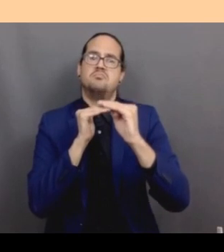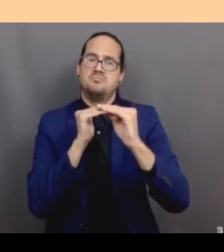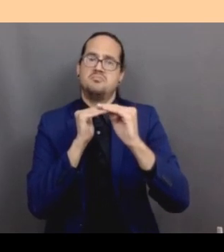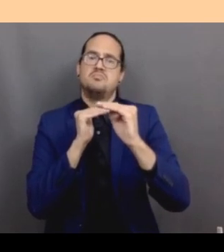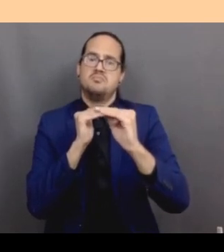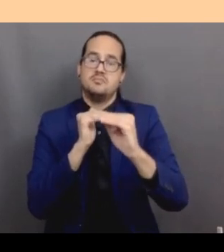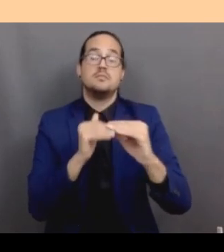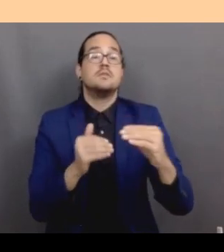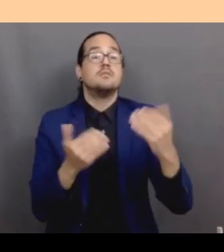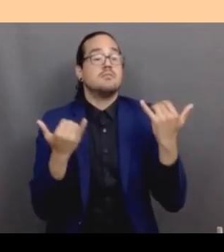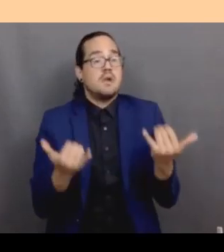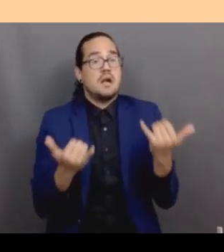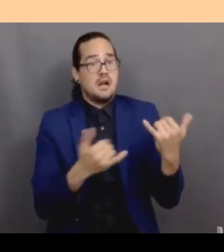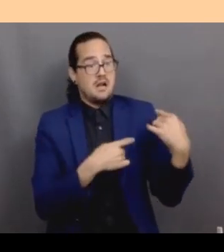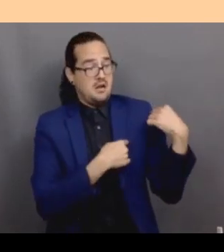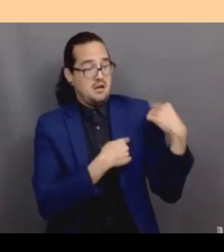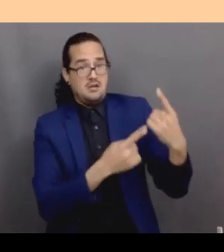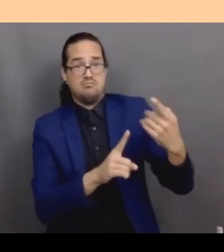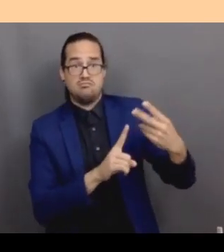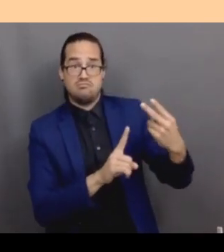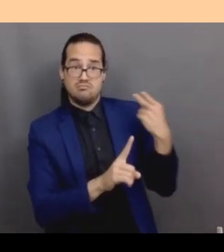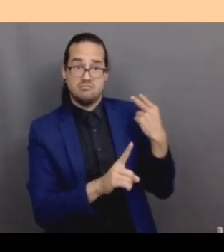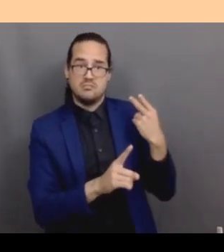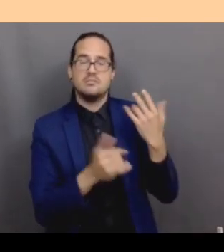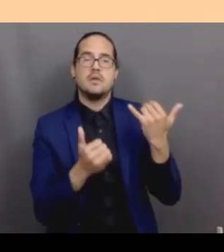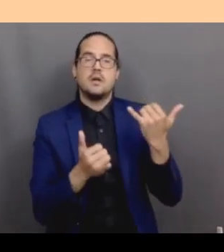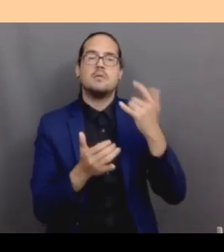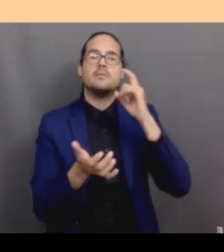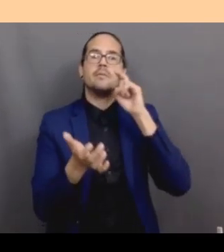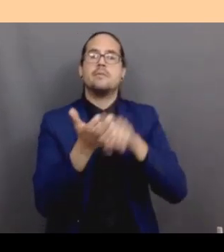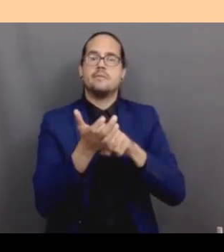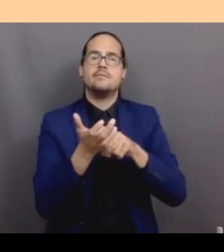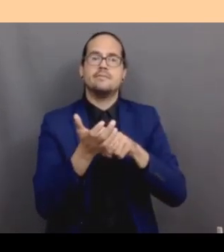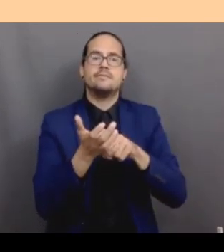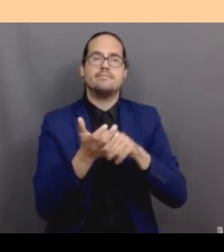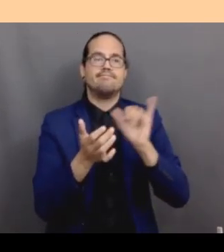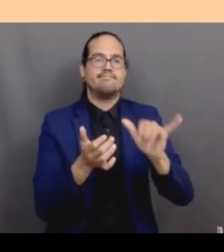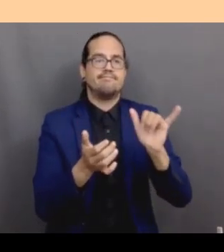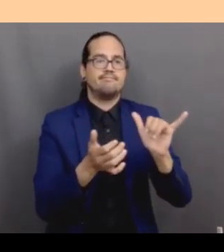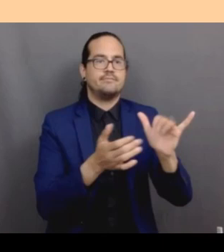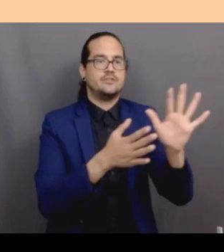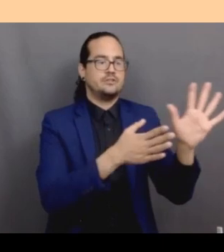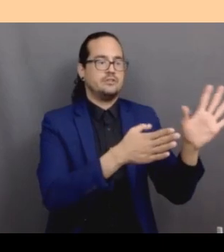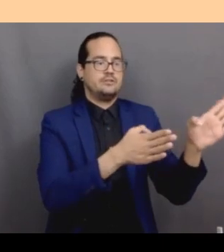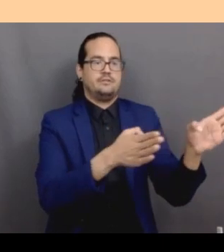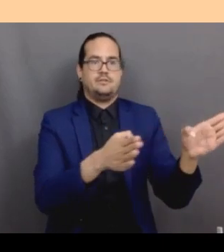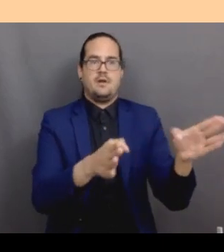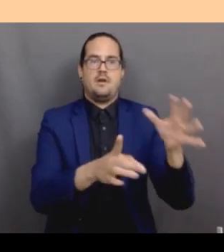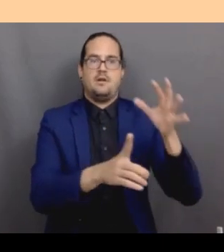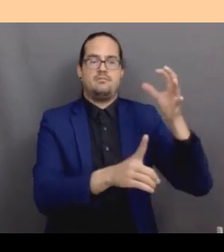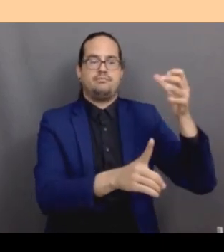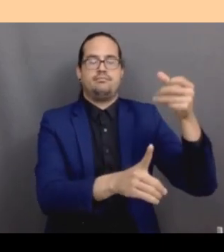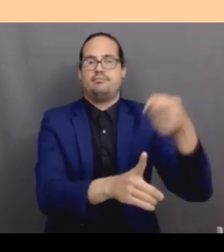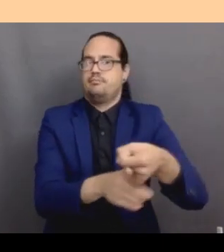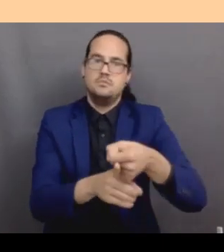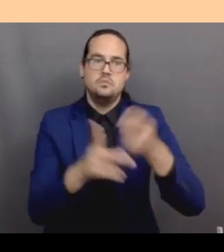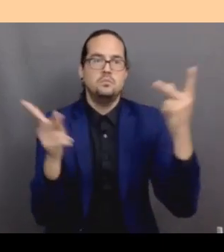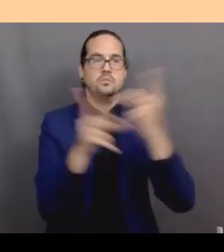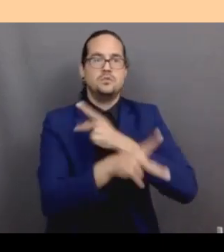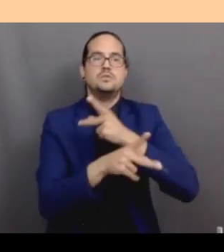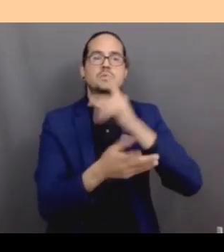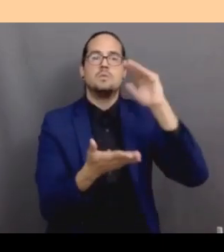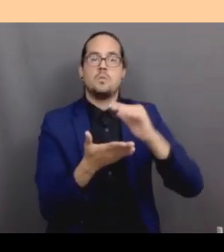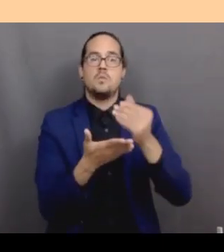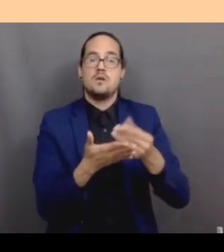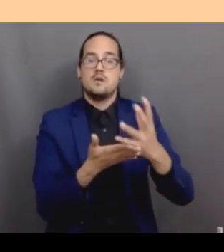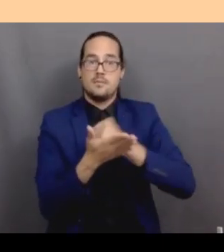to start seeing a shift into our low-income communities, as well as our communities of color, in the diagnosis of